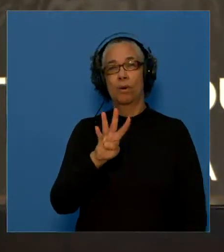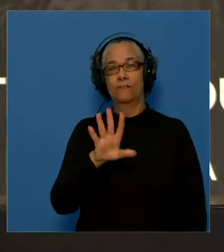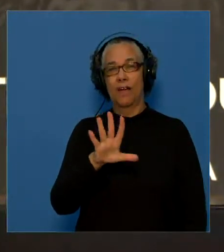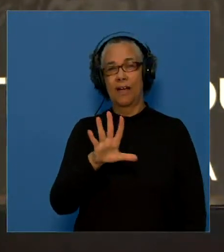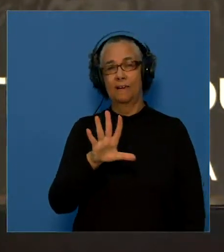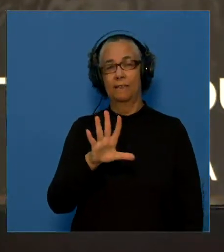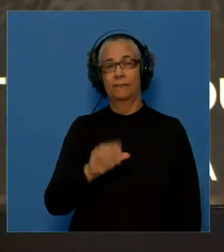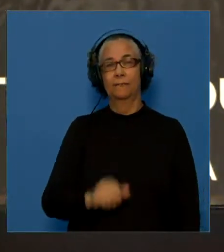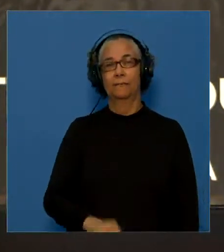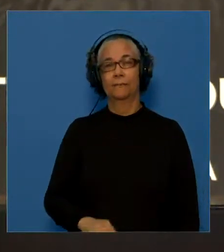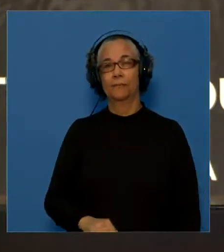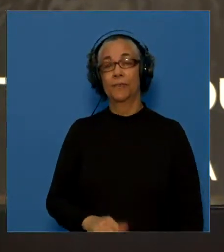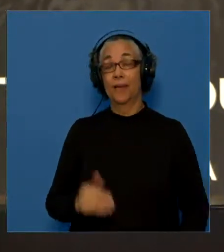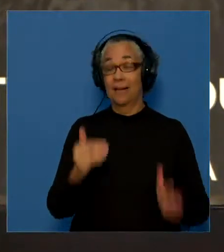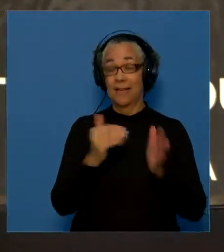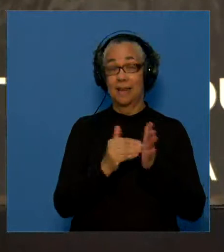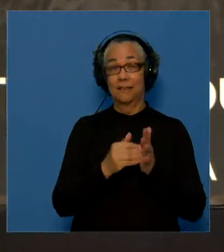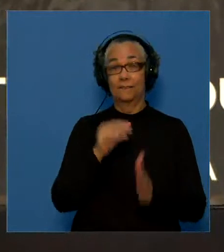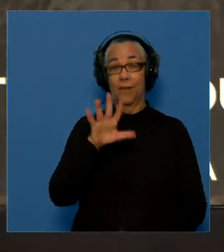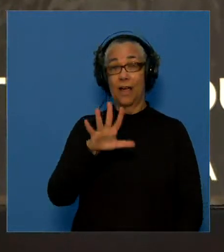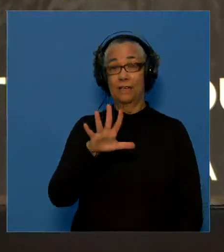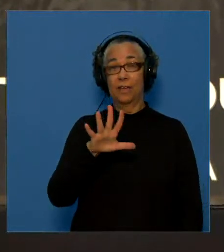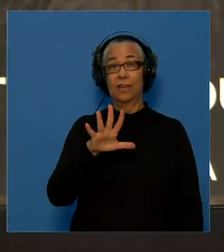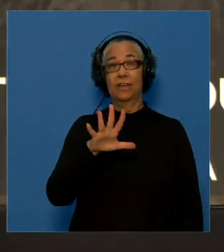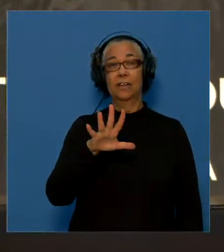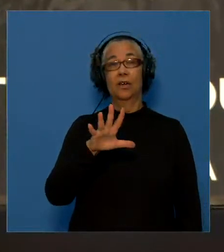6045. Again, the phone number is